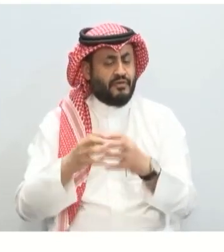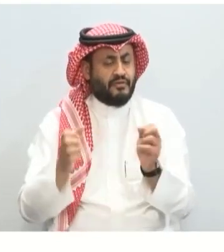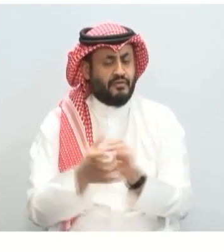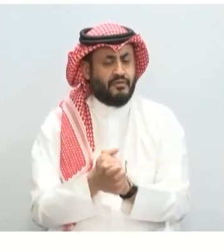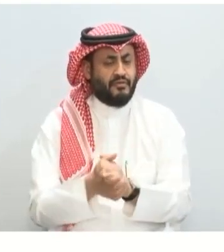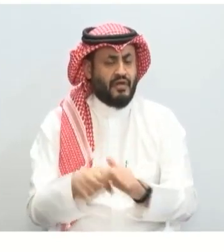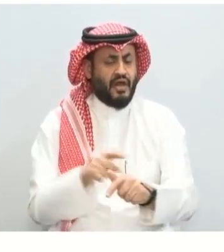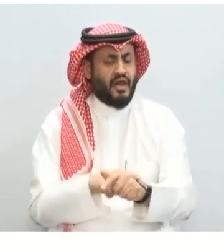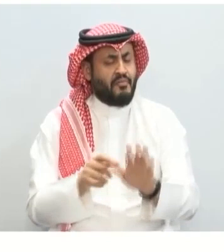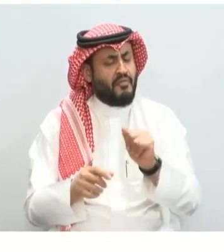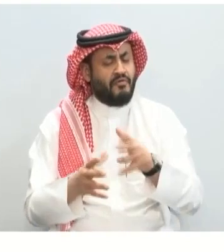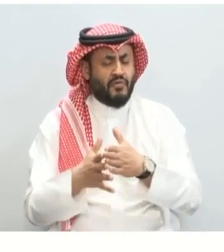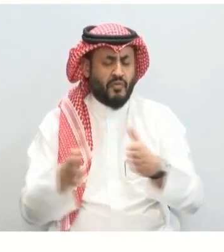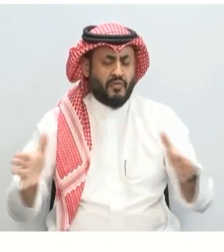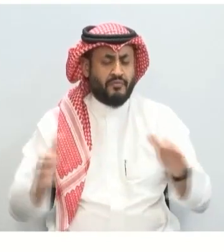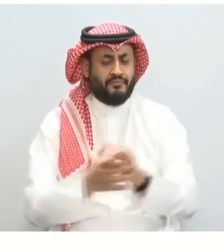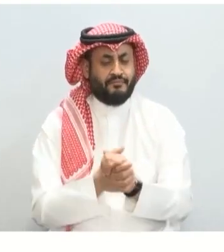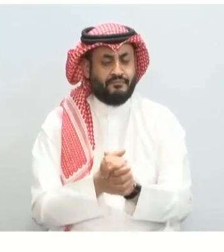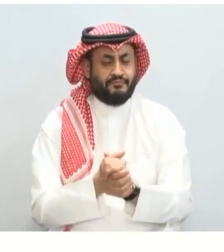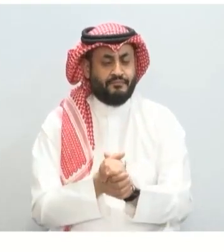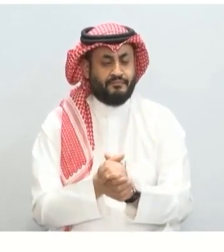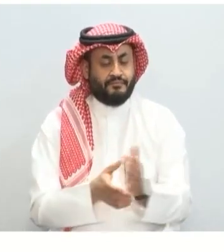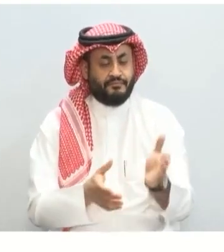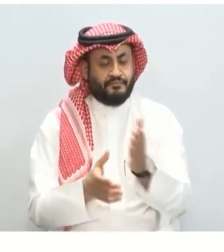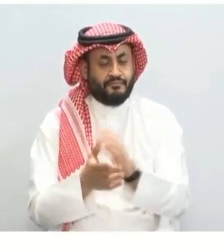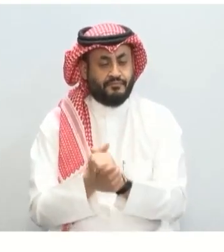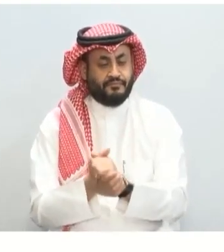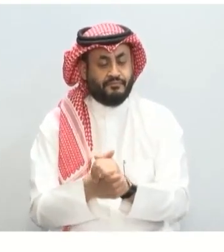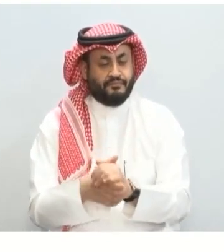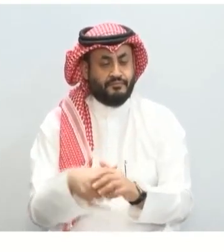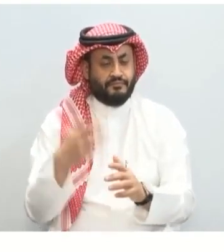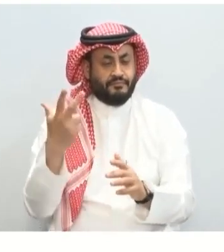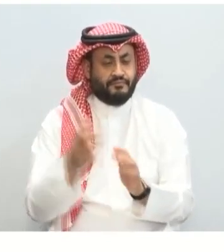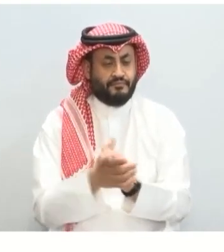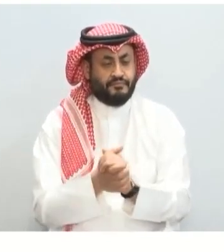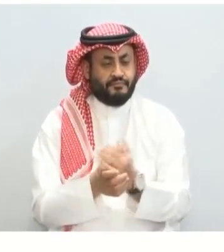her long to prepare the meal. Very good. Quite the cook.